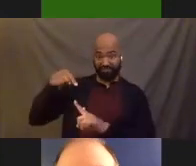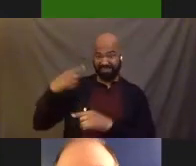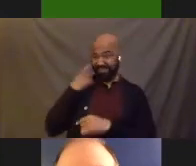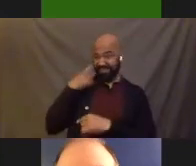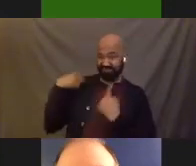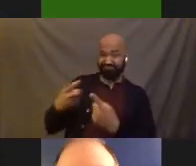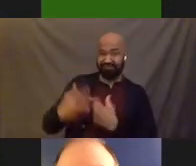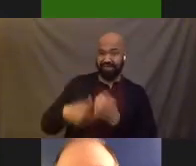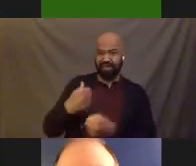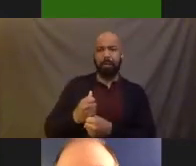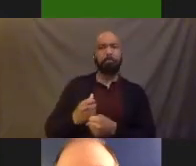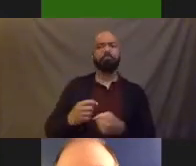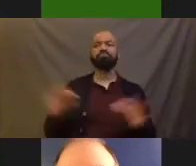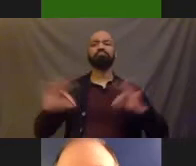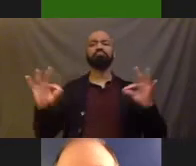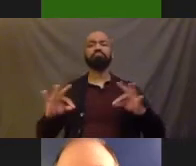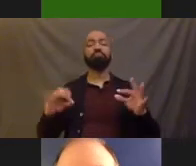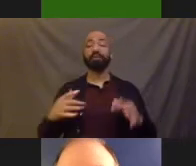see anywhere between